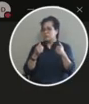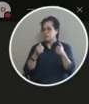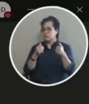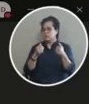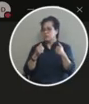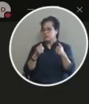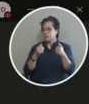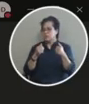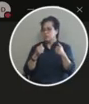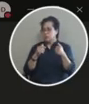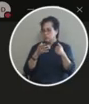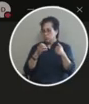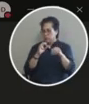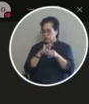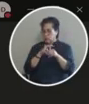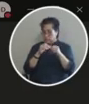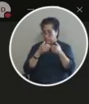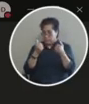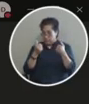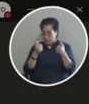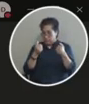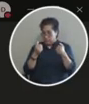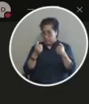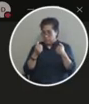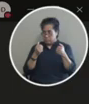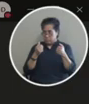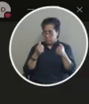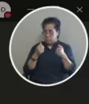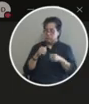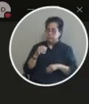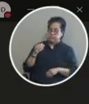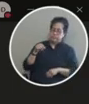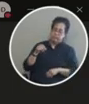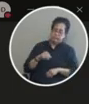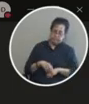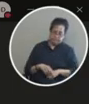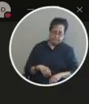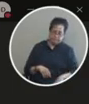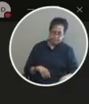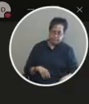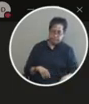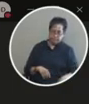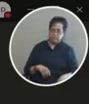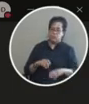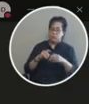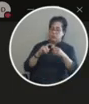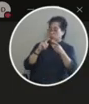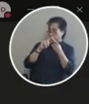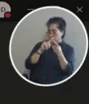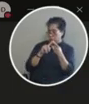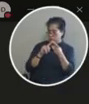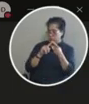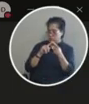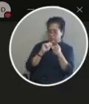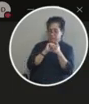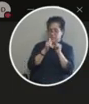amendment separately? Yes, and the item separately. Okay, so the first